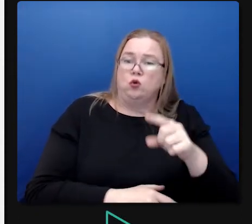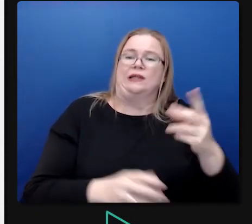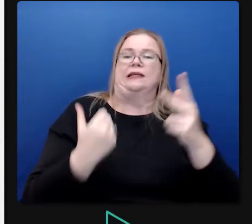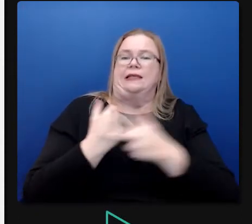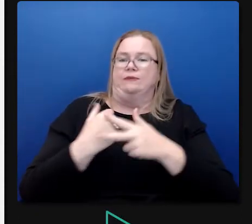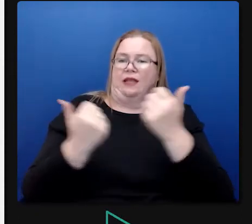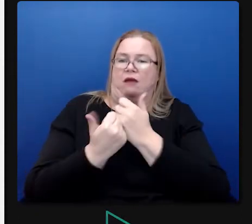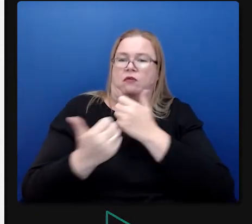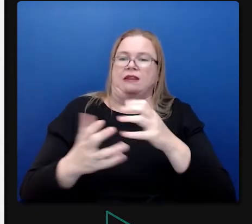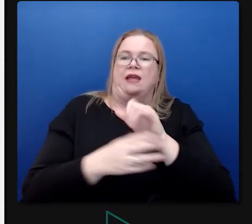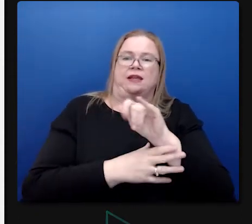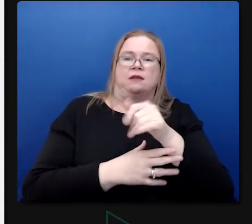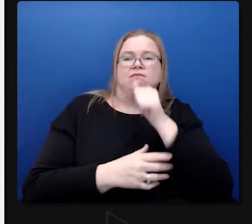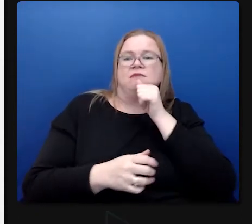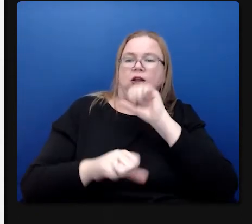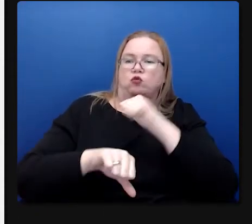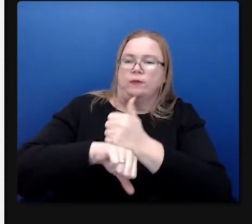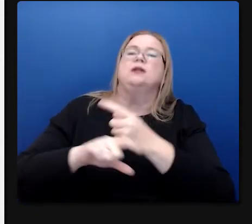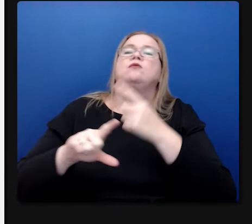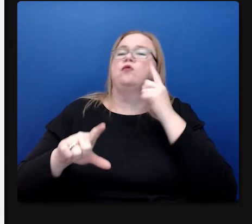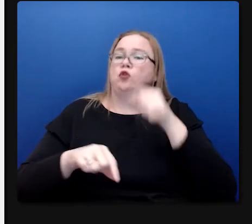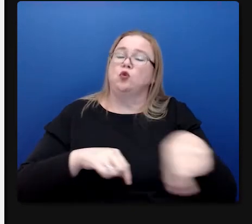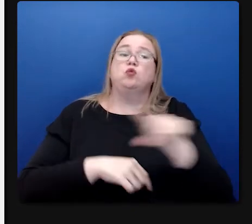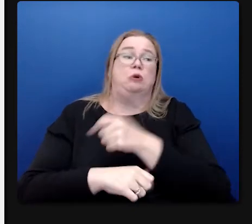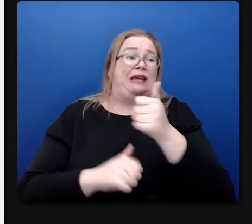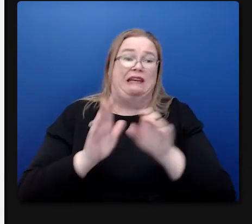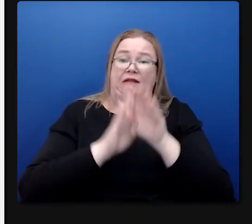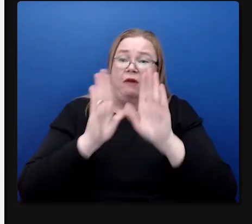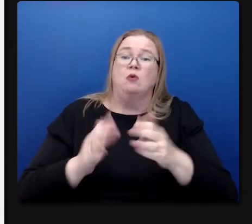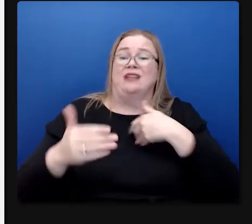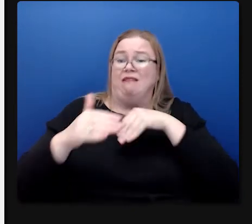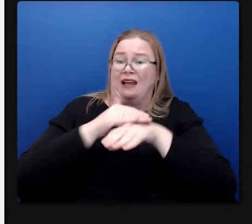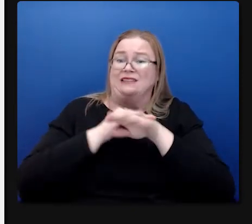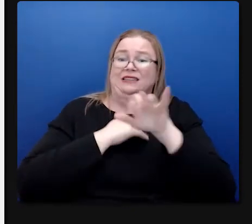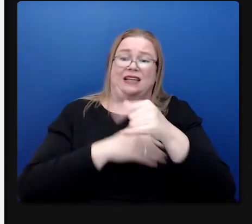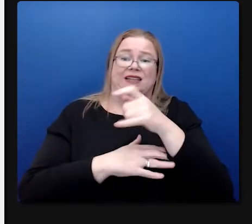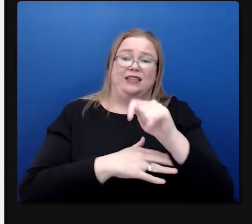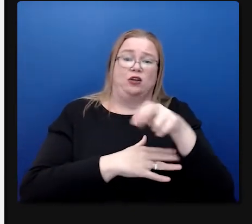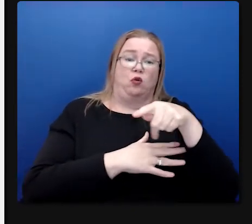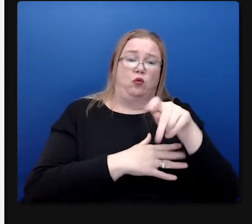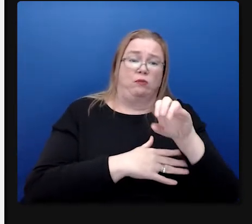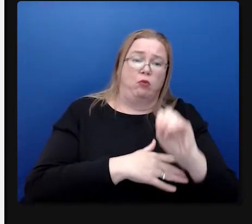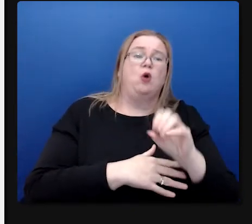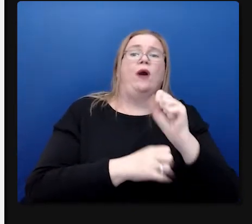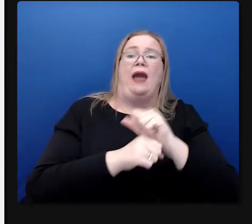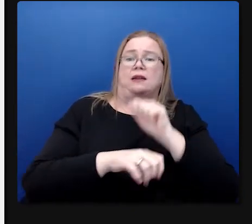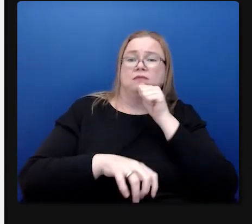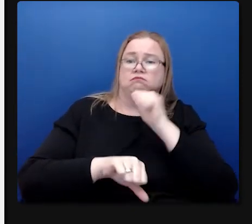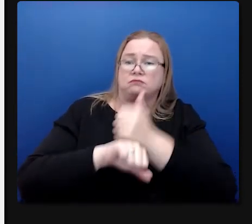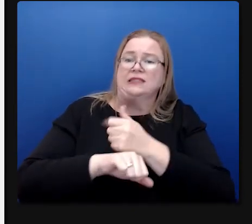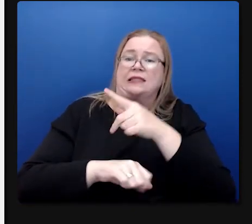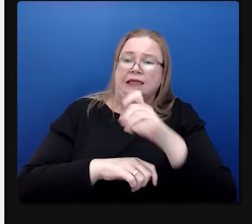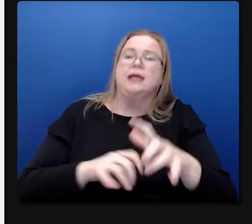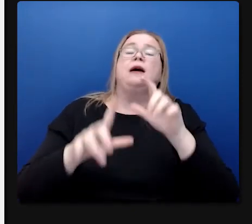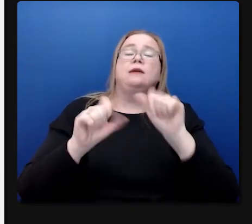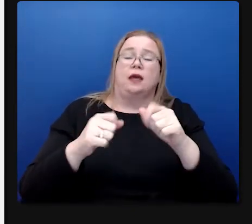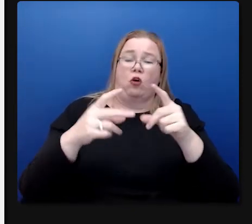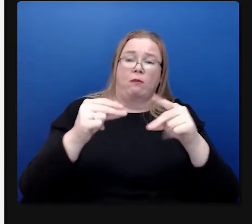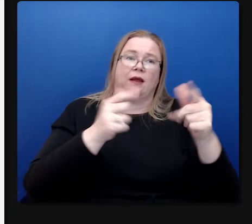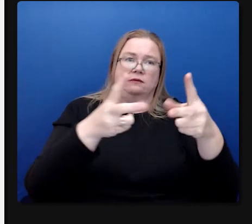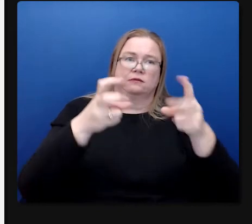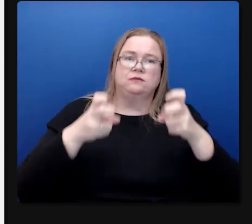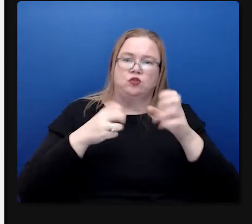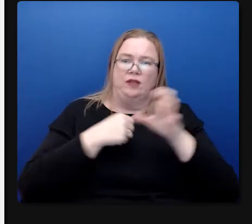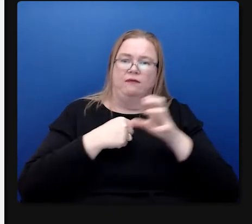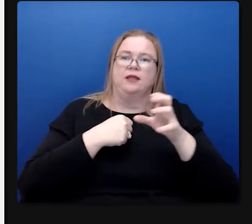and stores them encrypted in that Git repo. So any of your developers who have access to that Git repo and the encryption keys can just automatically fetch